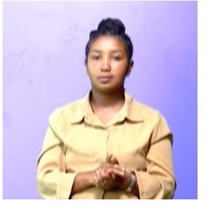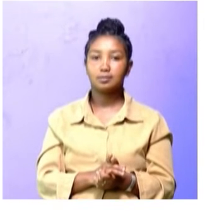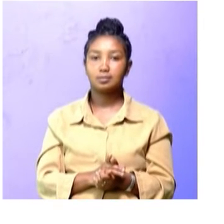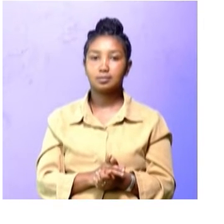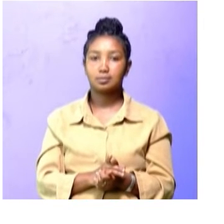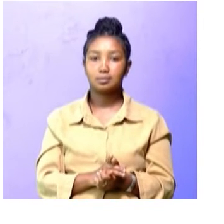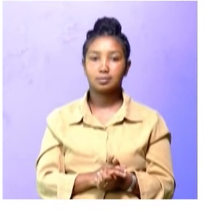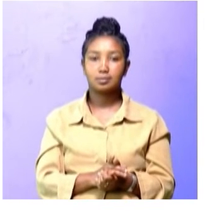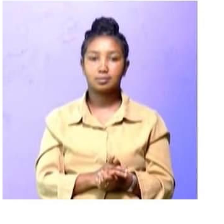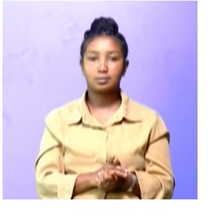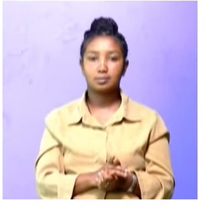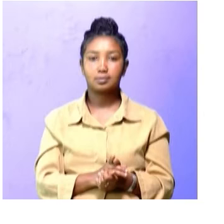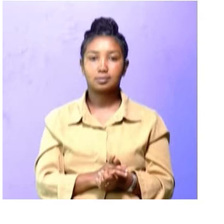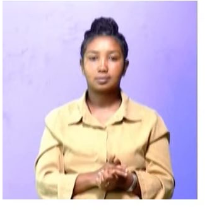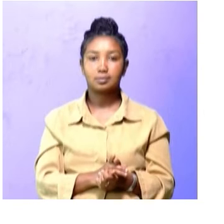paragraph, okay?